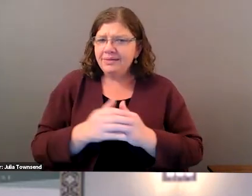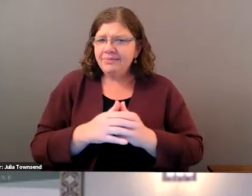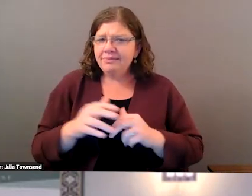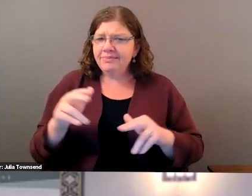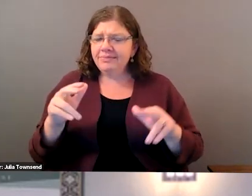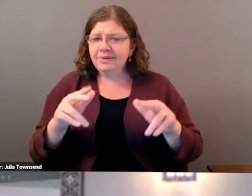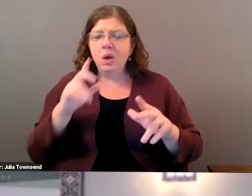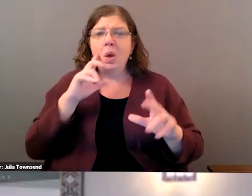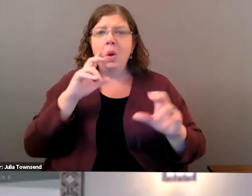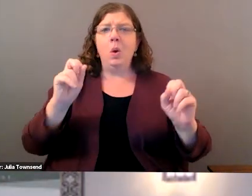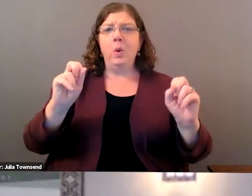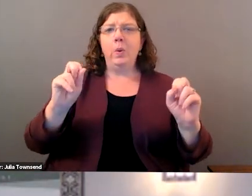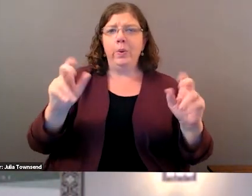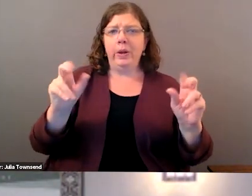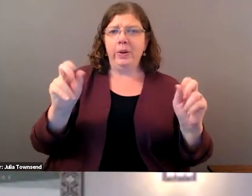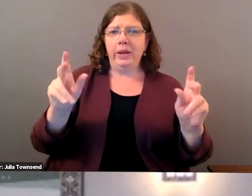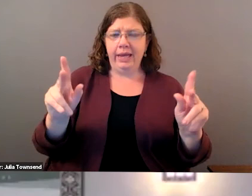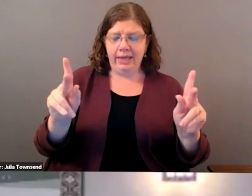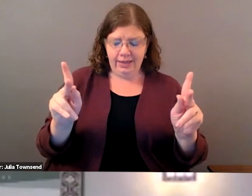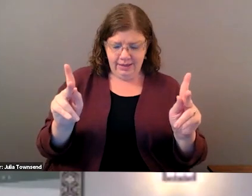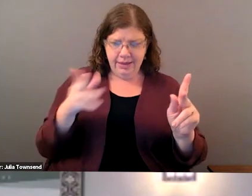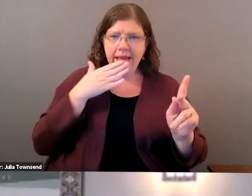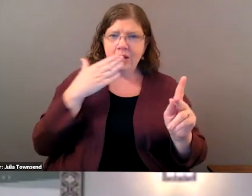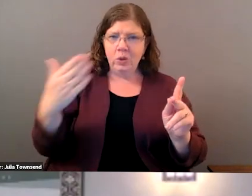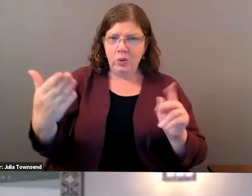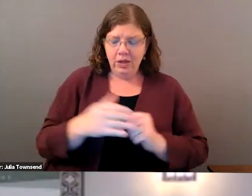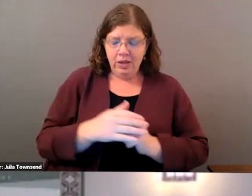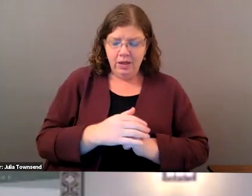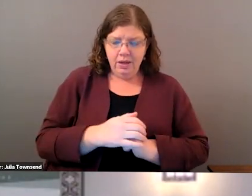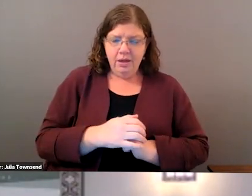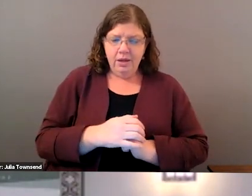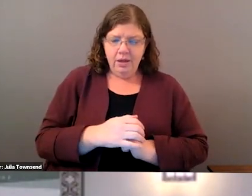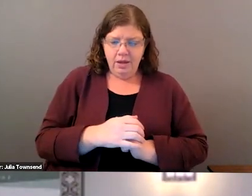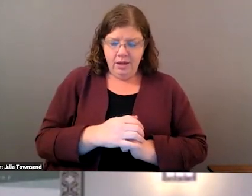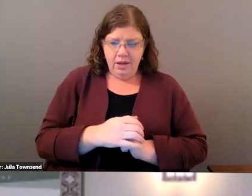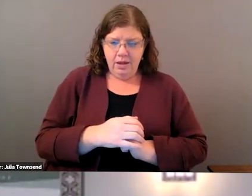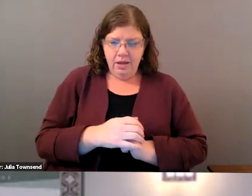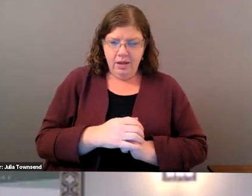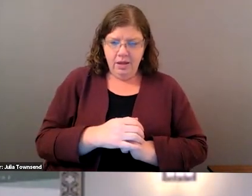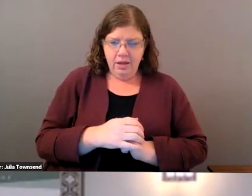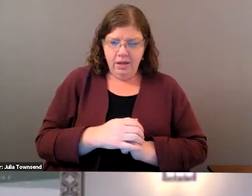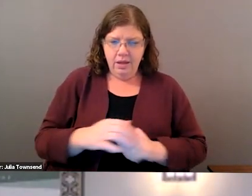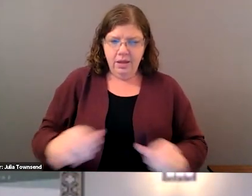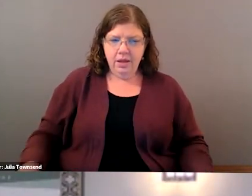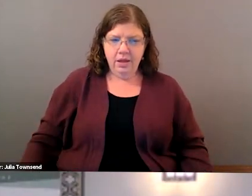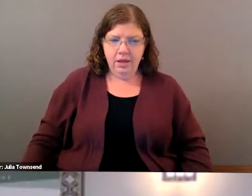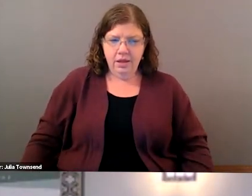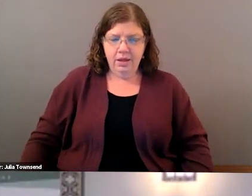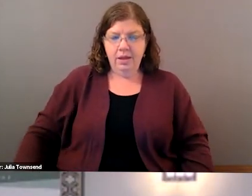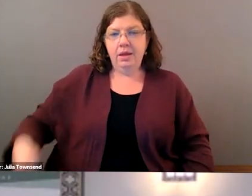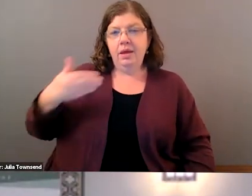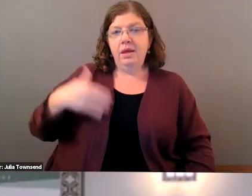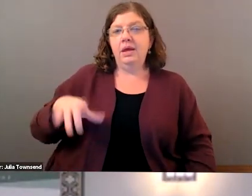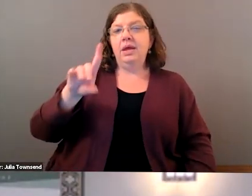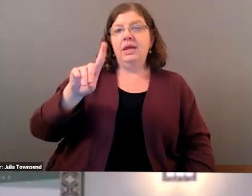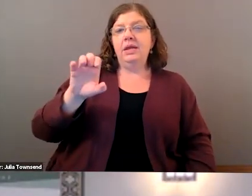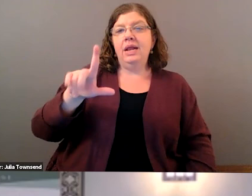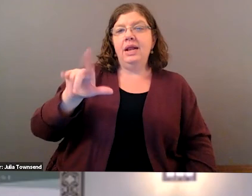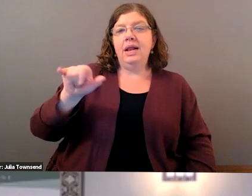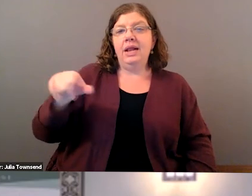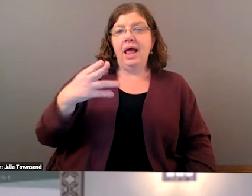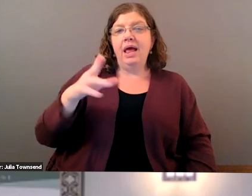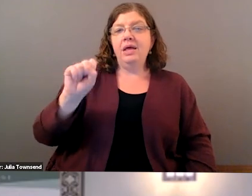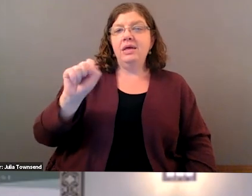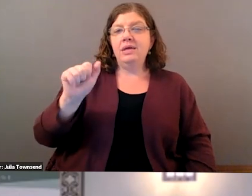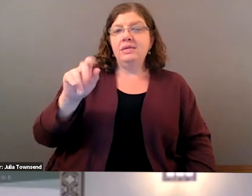Oh, okay. Thank you. Okay, all right. My name is Delilah Santos, and I, like